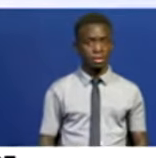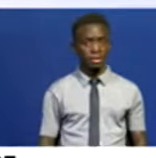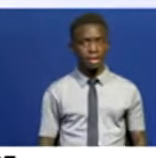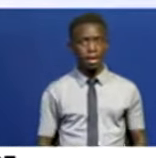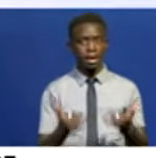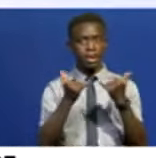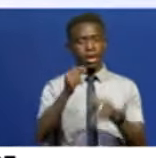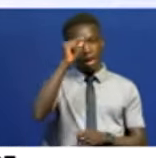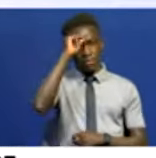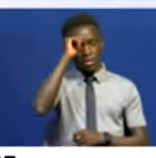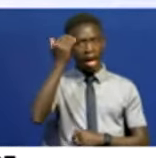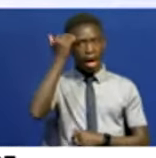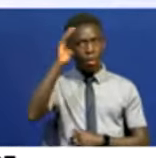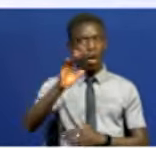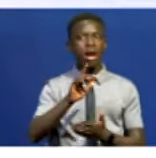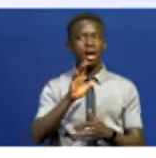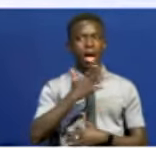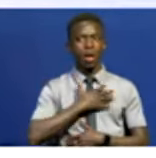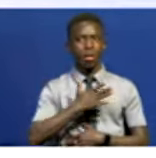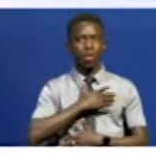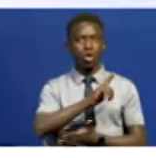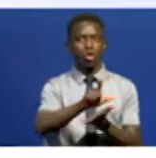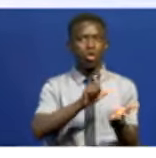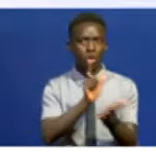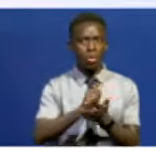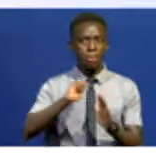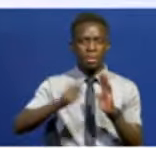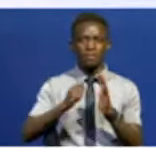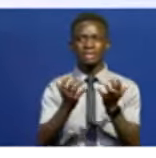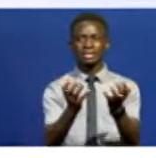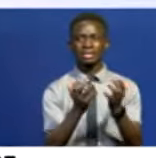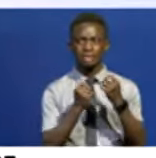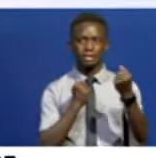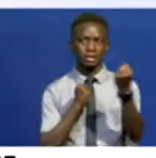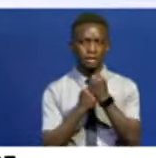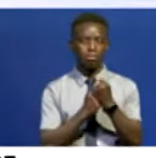local manufacturing requires significant support to compete